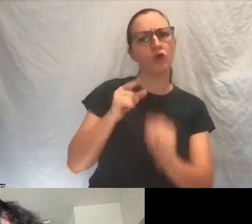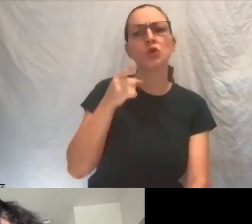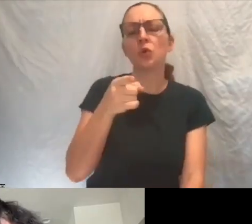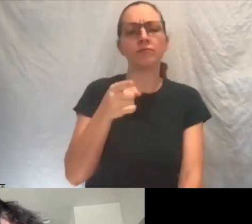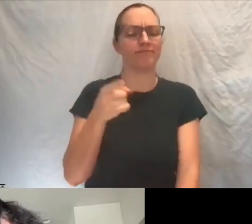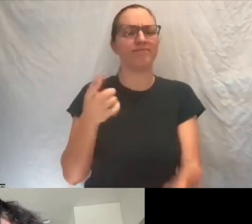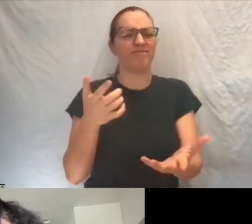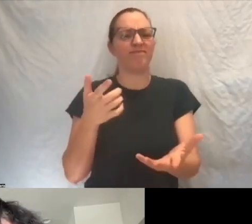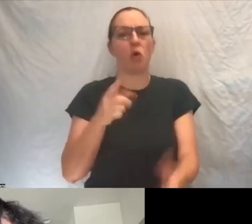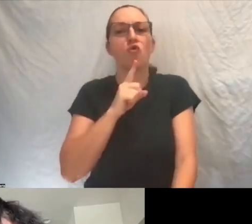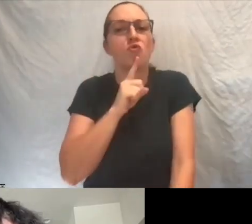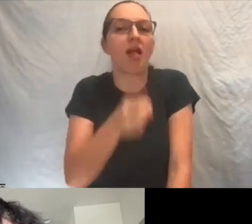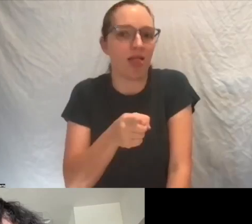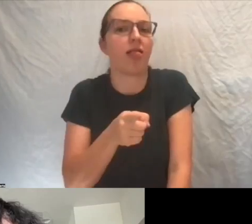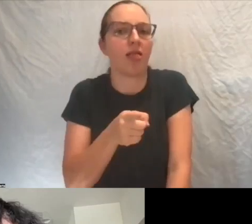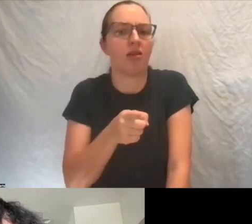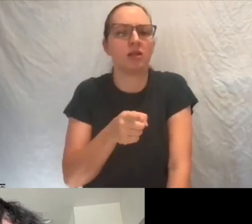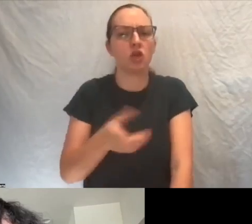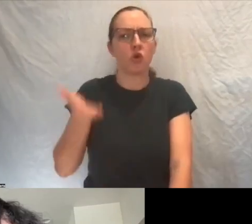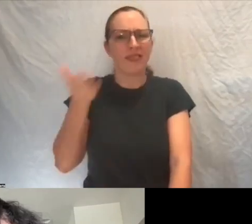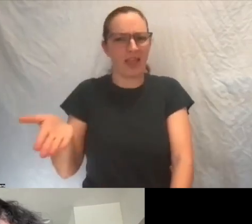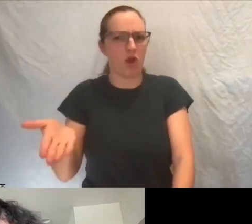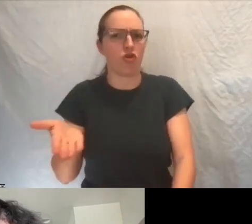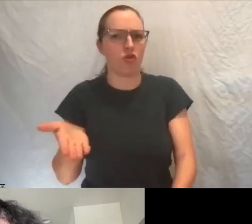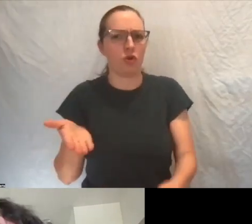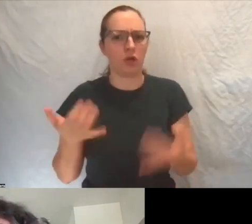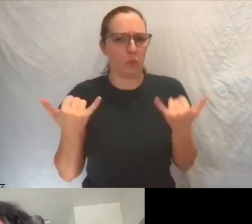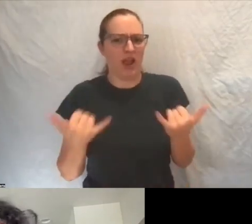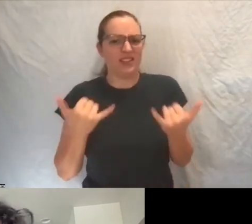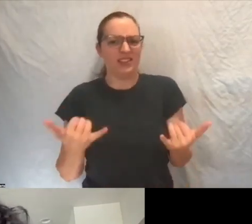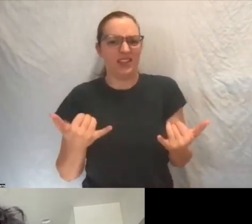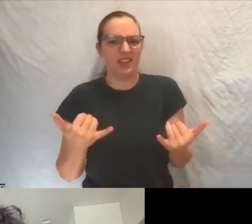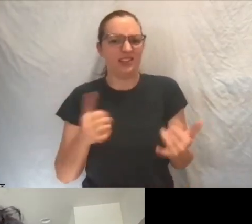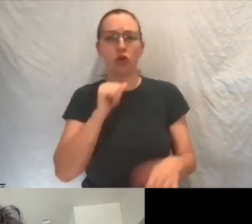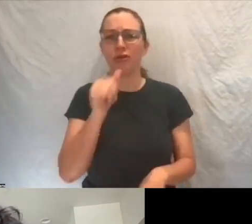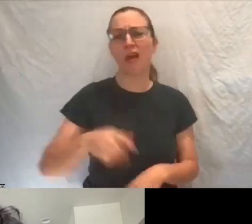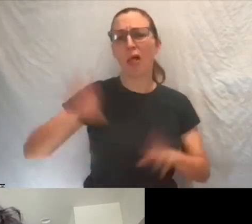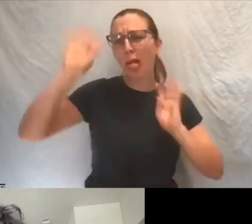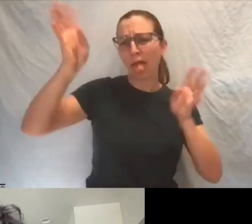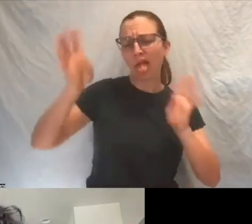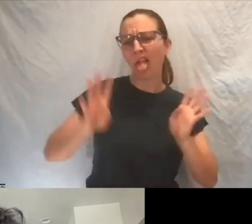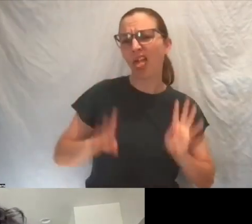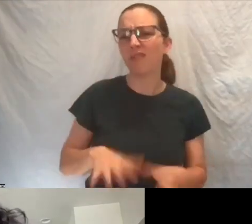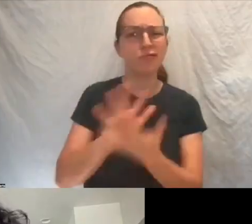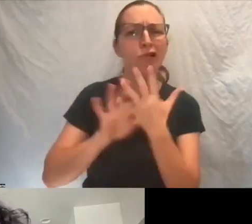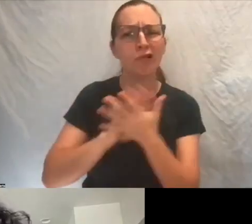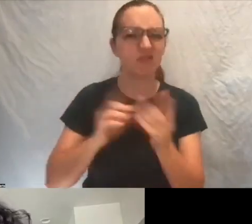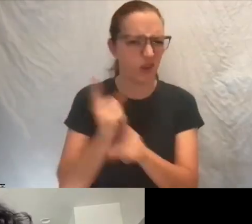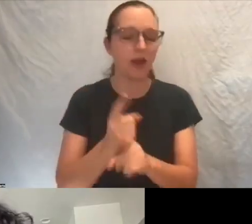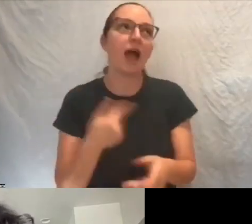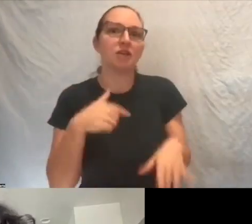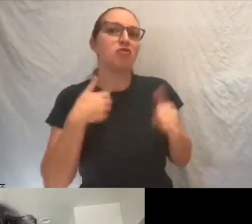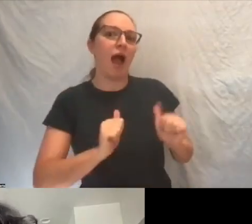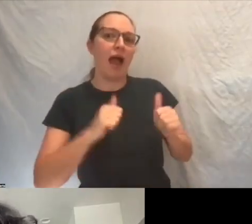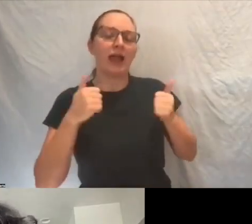real. You're so there. It's no schmaltz, as my grandmother would say. I try to be